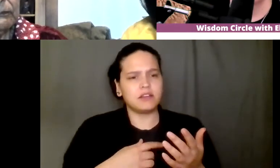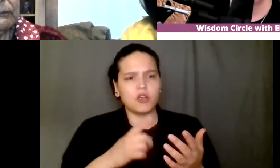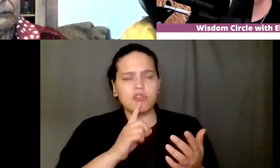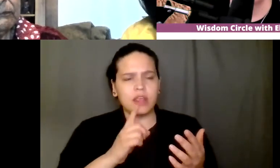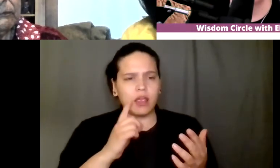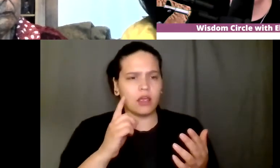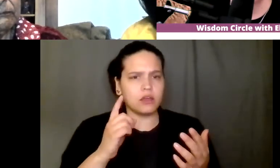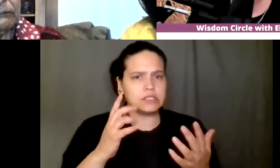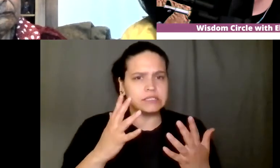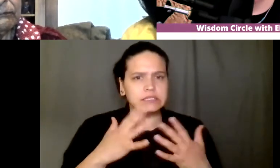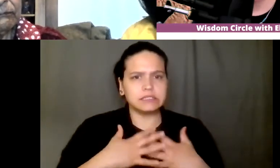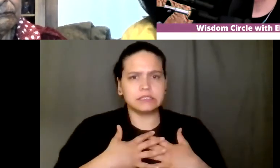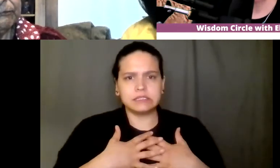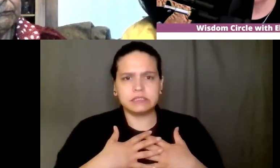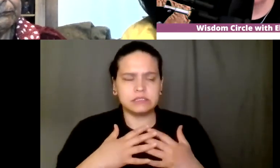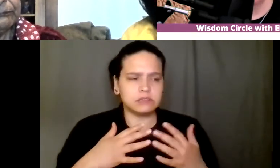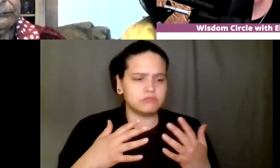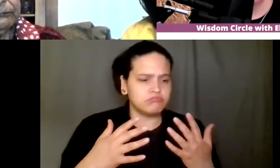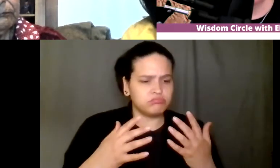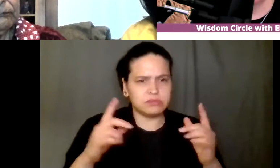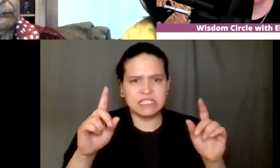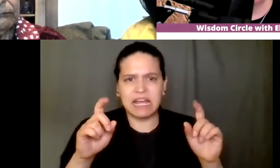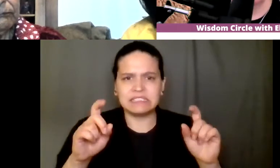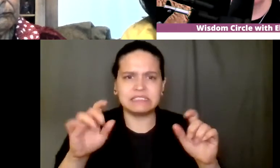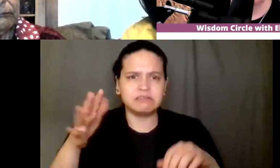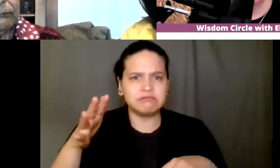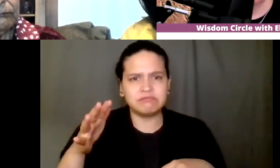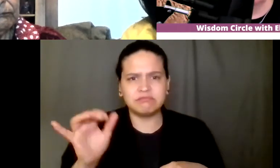our barriers, you know, just